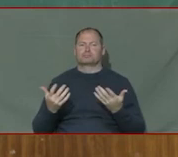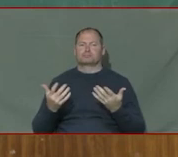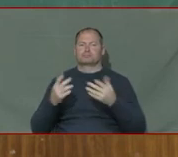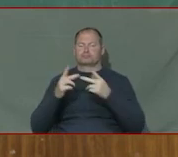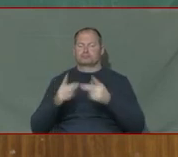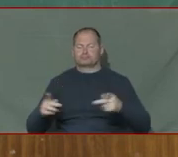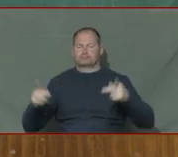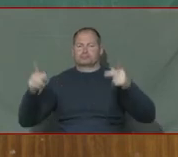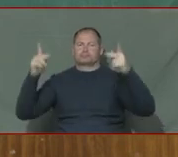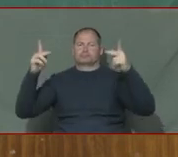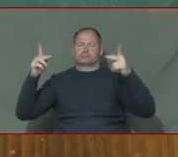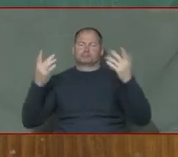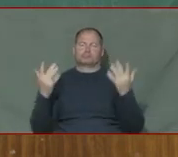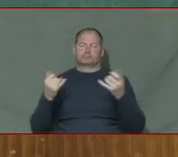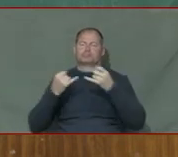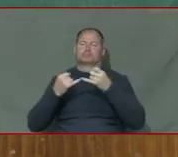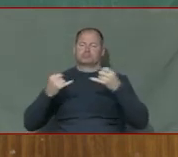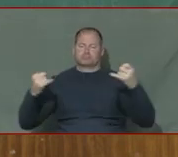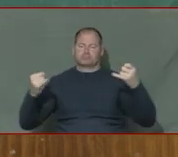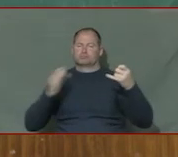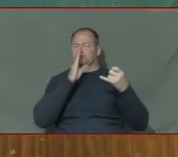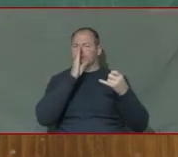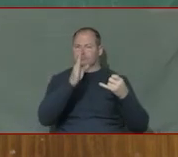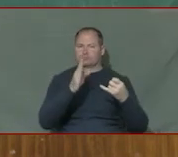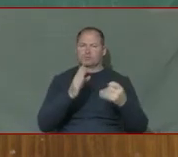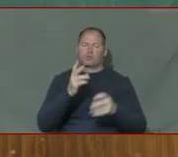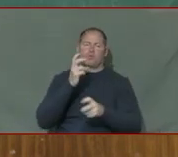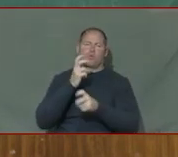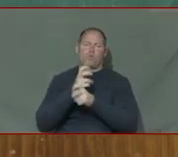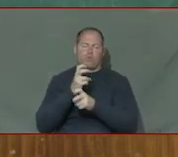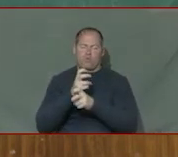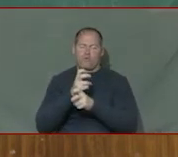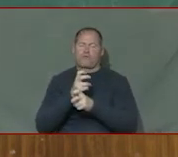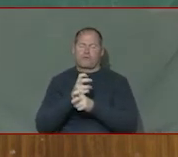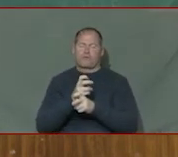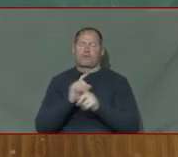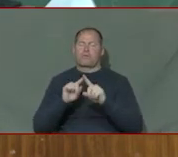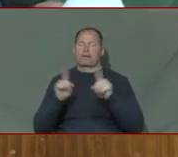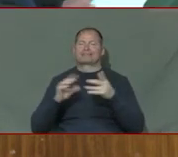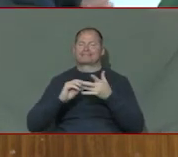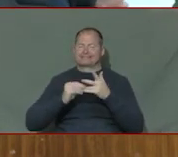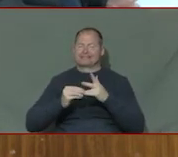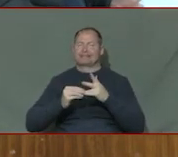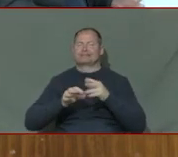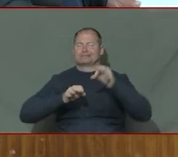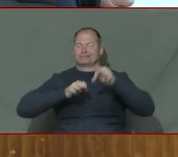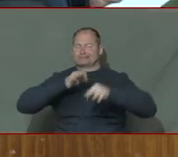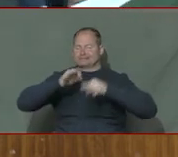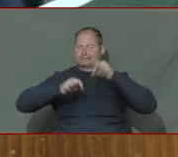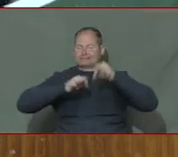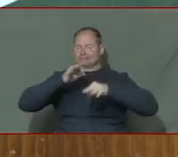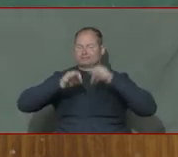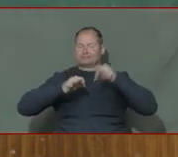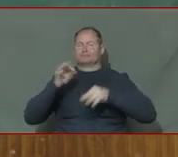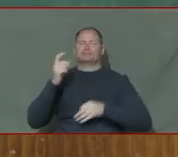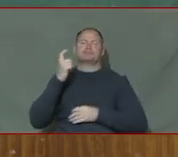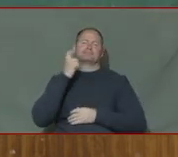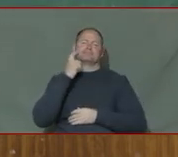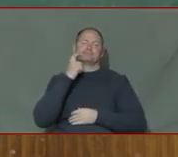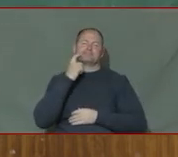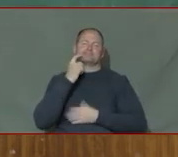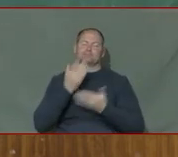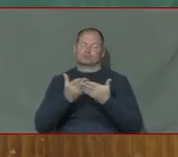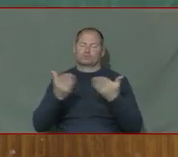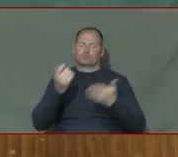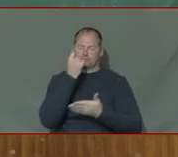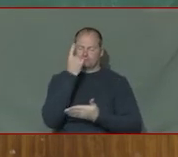line. It's the most difficult section of work, but I will make it very easy for you in terms of understanding